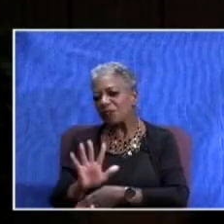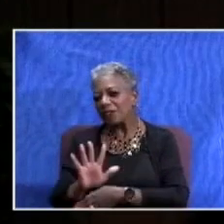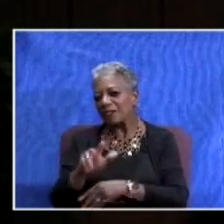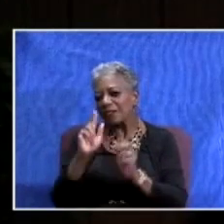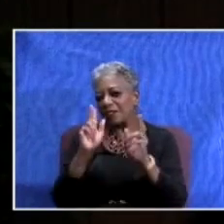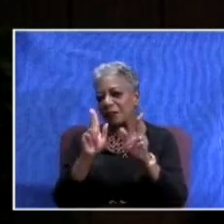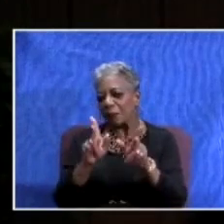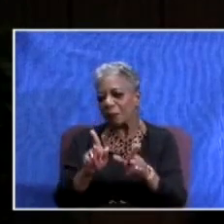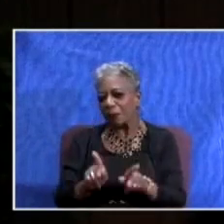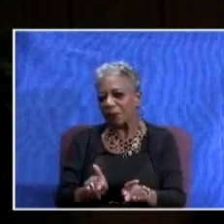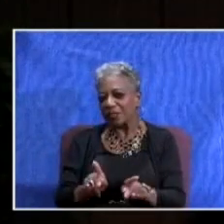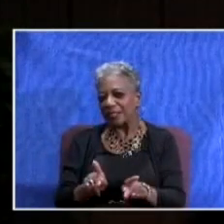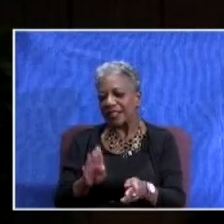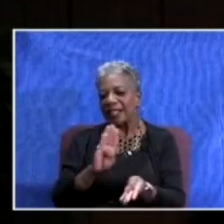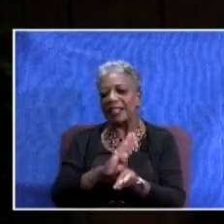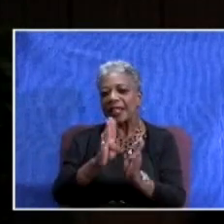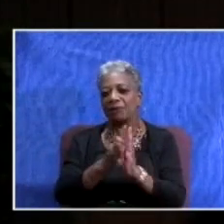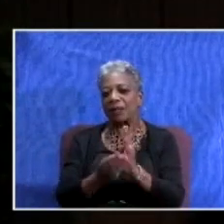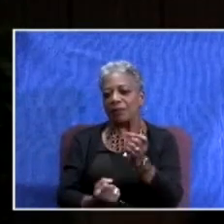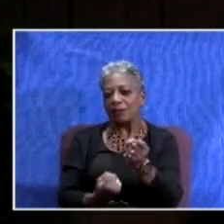in 1857 with the